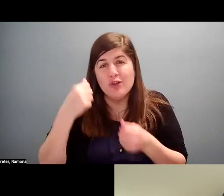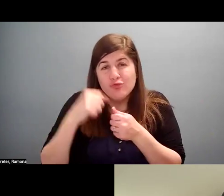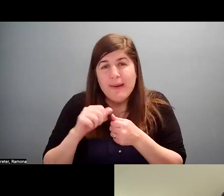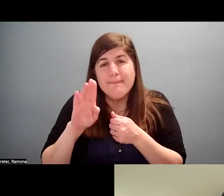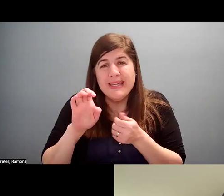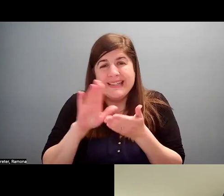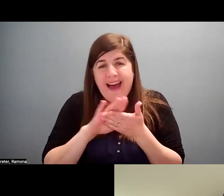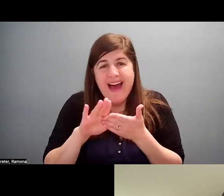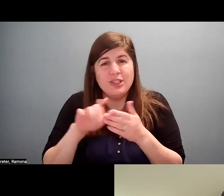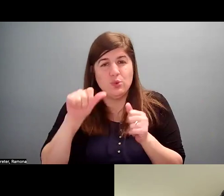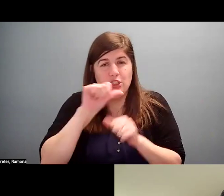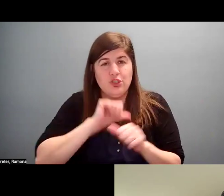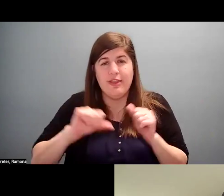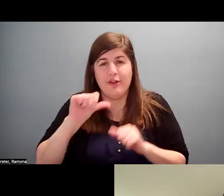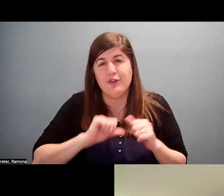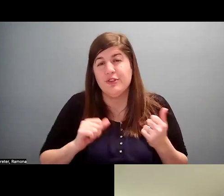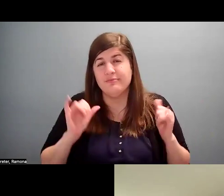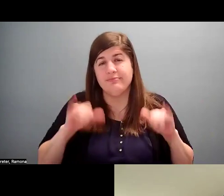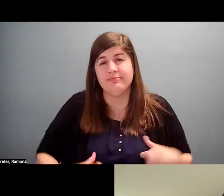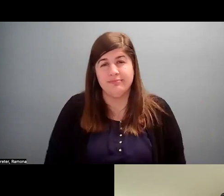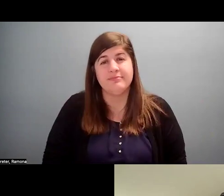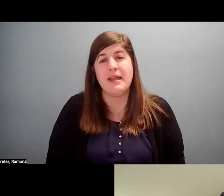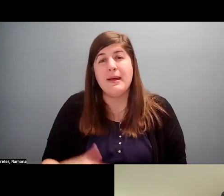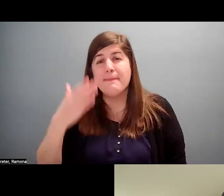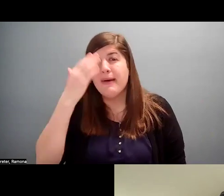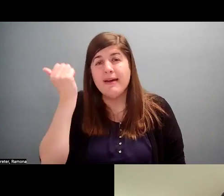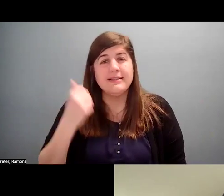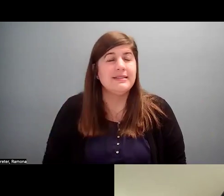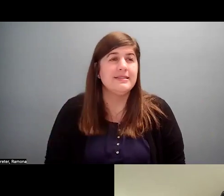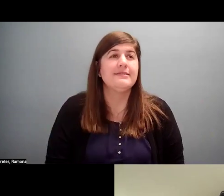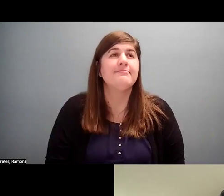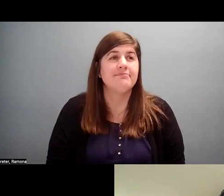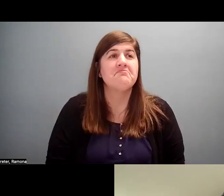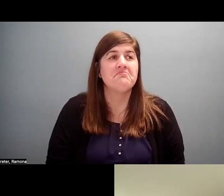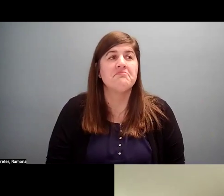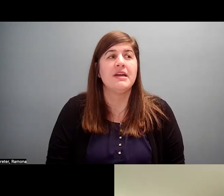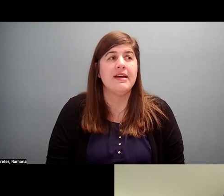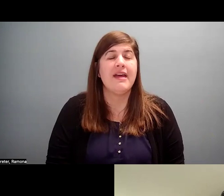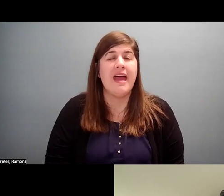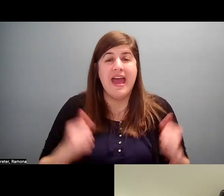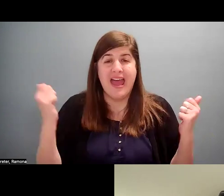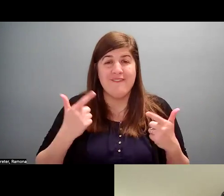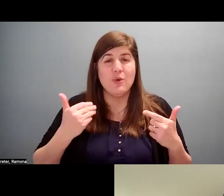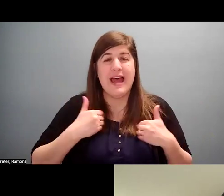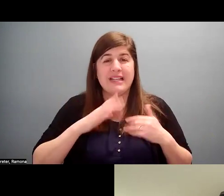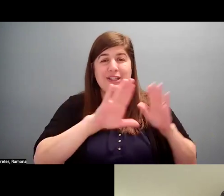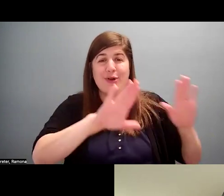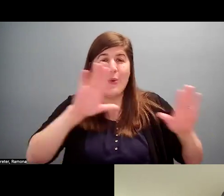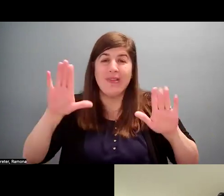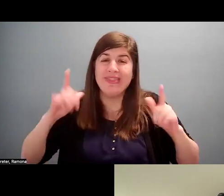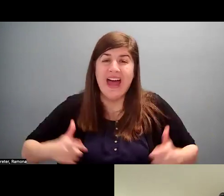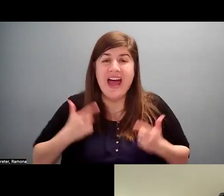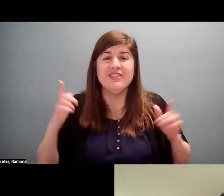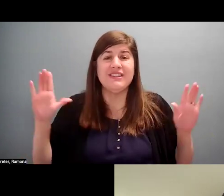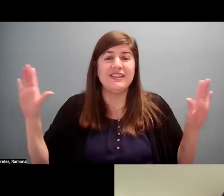be kind to each other, um, because we like everyone has their own life, their own stories,